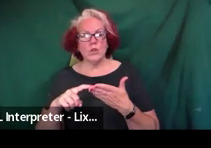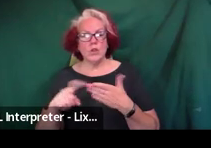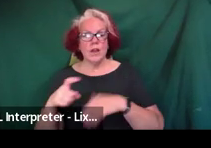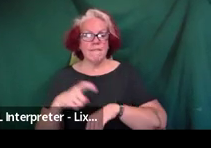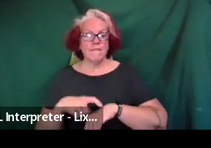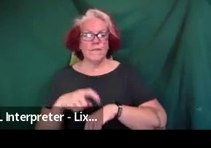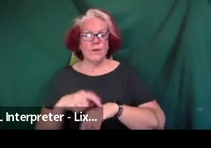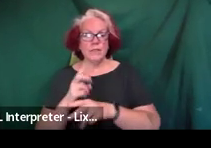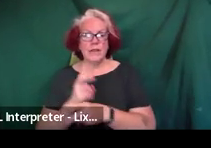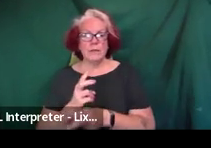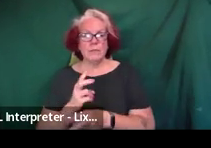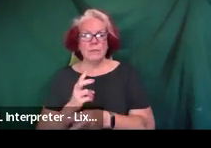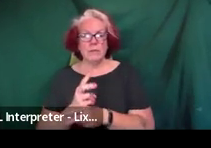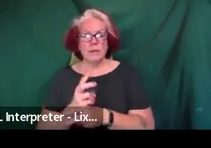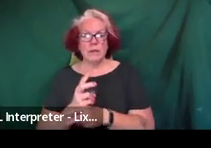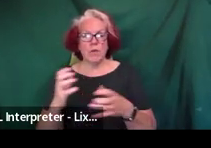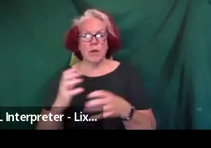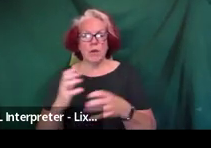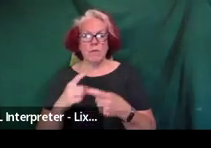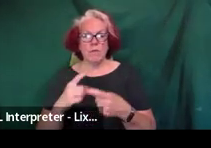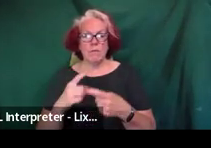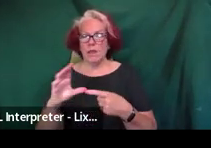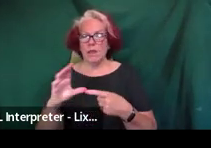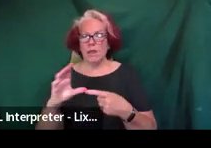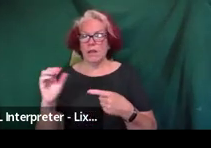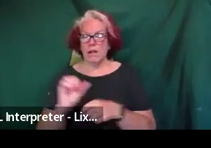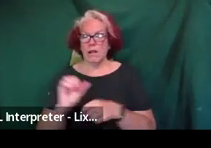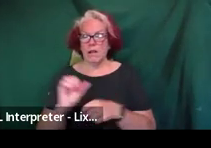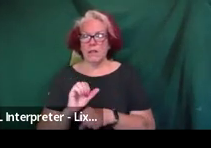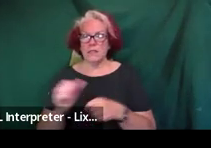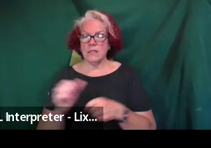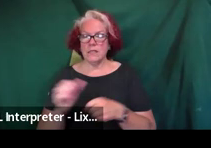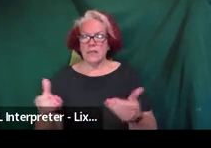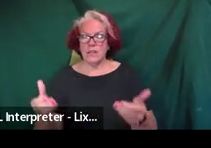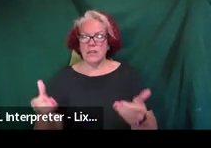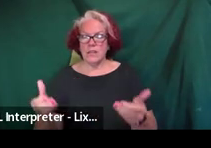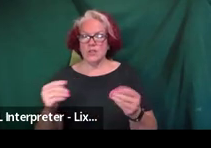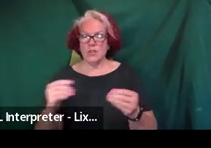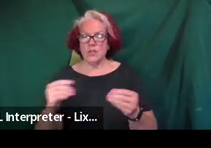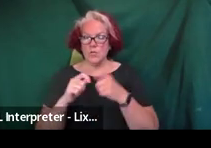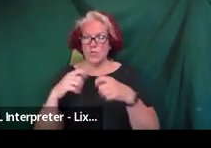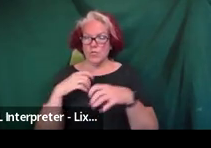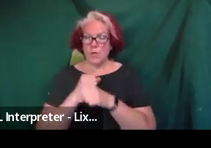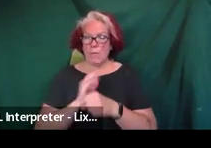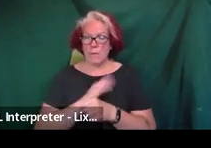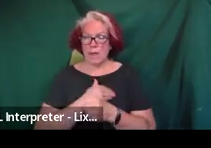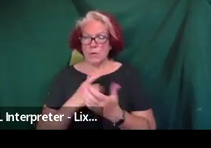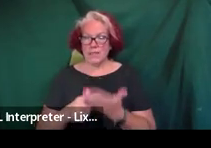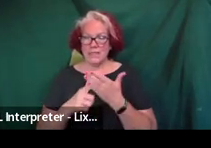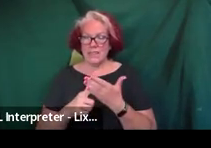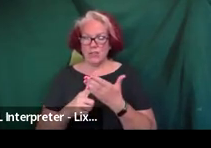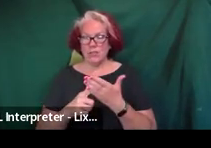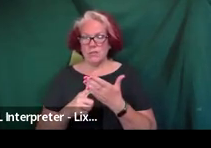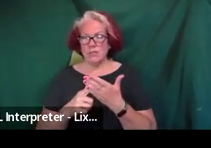timekeeping. I want to get my colleagues, our colleagues here, to wrap up our discussion, hopefully within 90 minutes